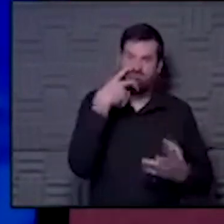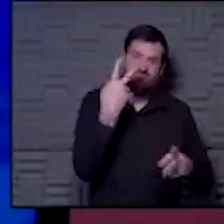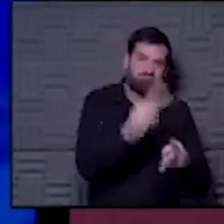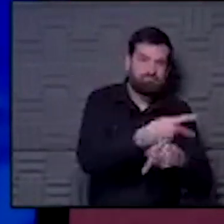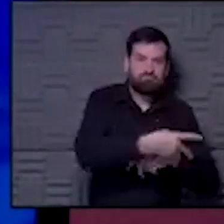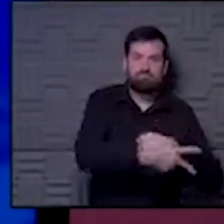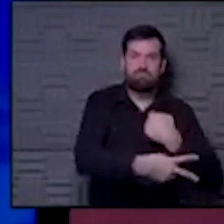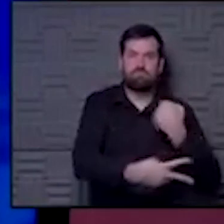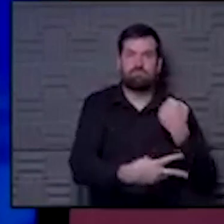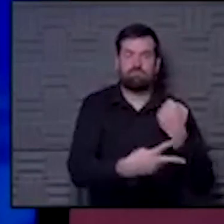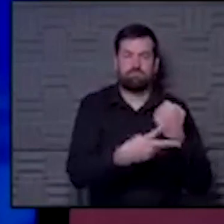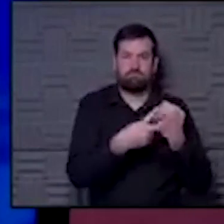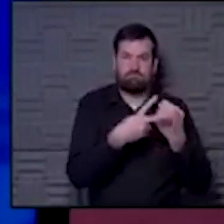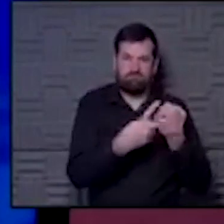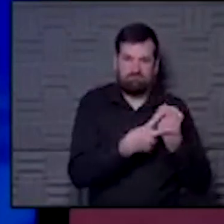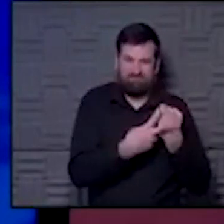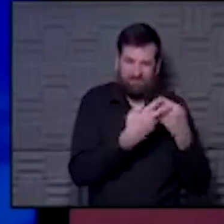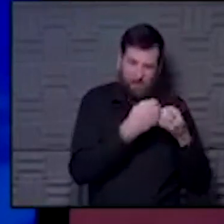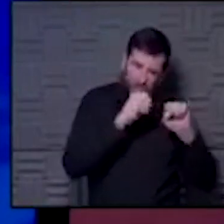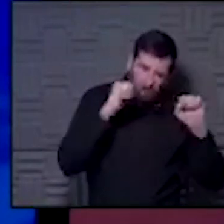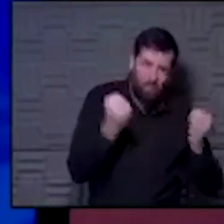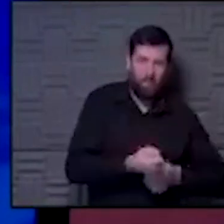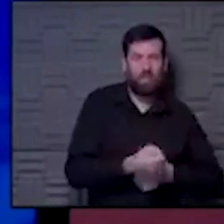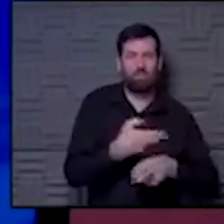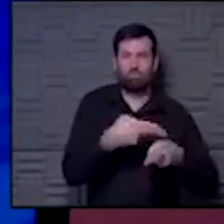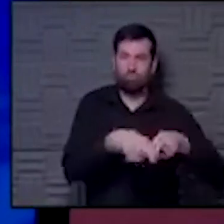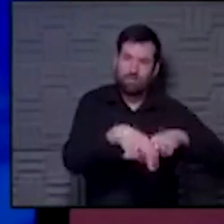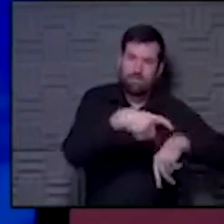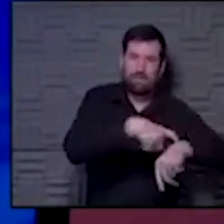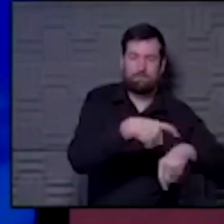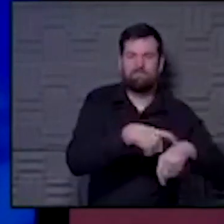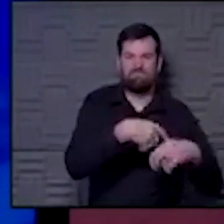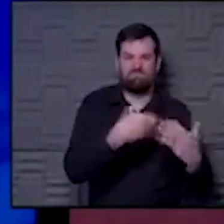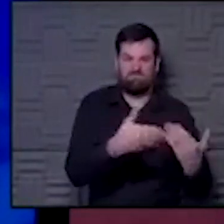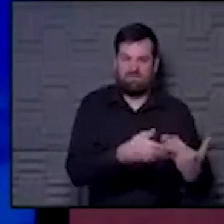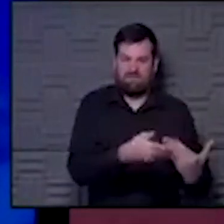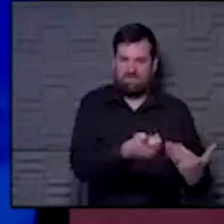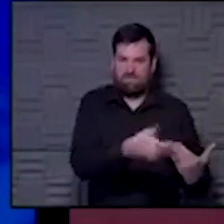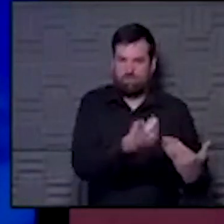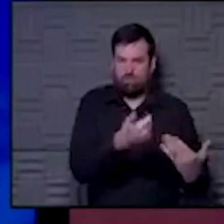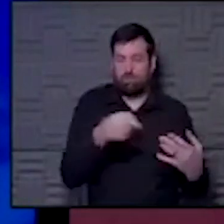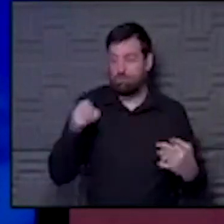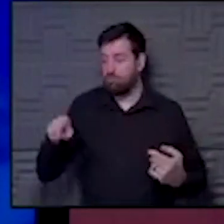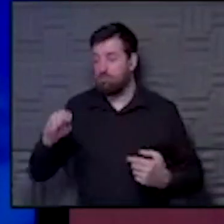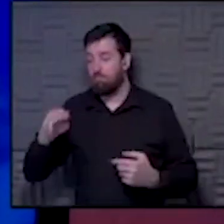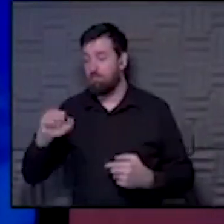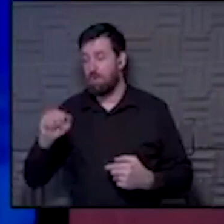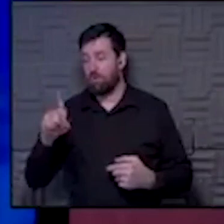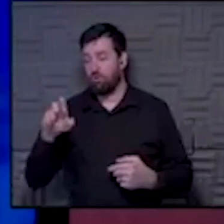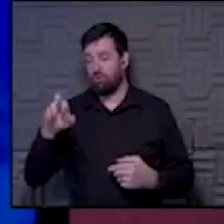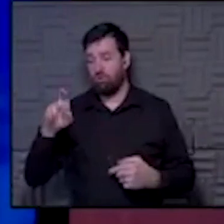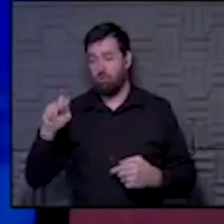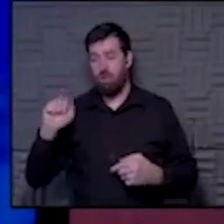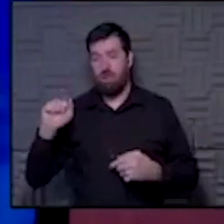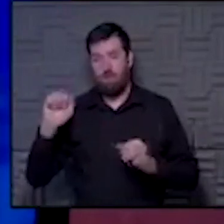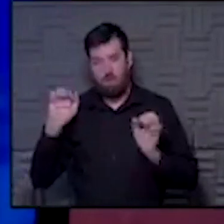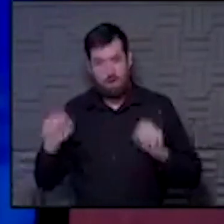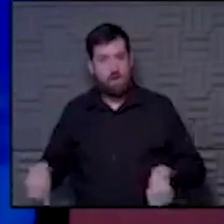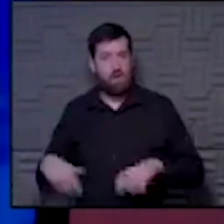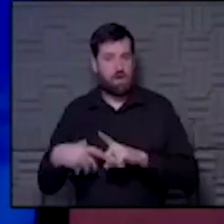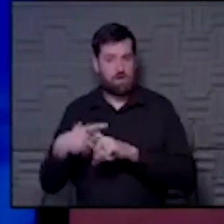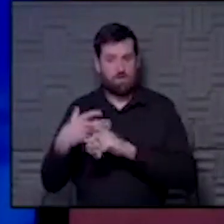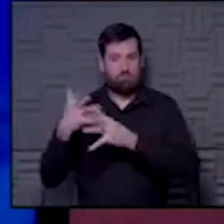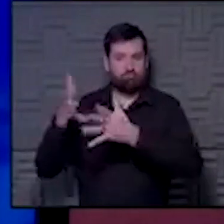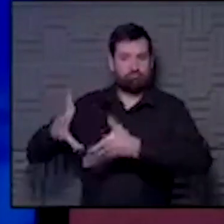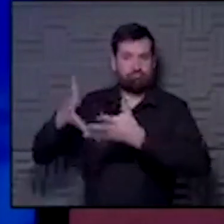the shortened time that you can have to have it out before you have to give it. Whereas Moderna's can be out longer, and as a